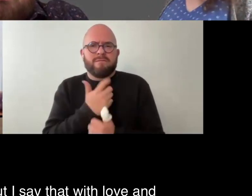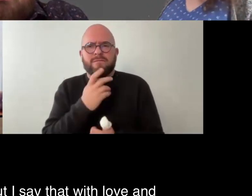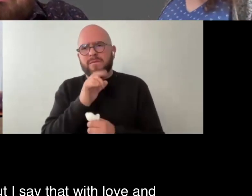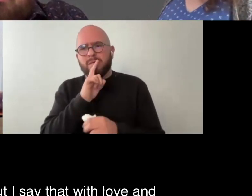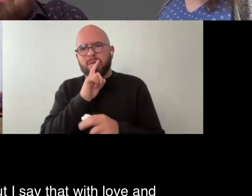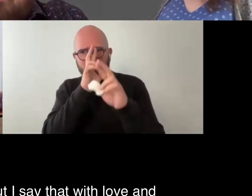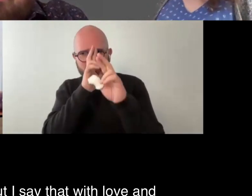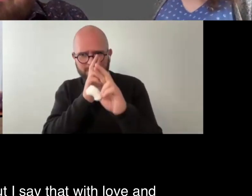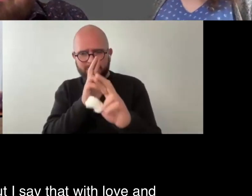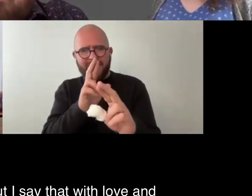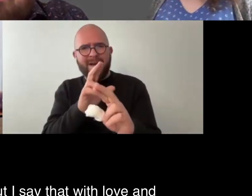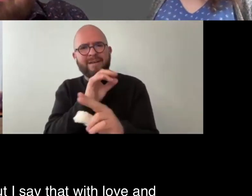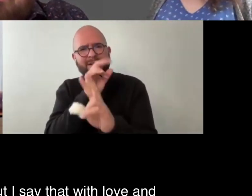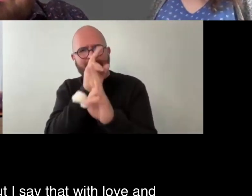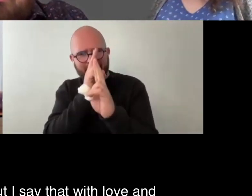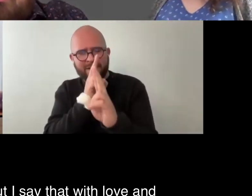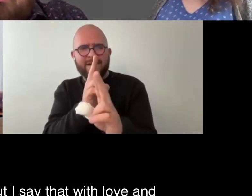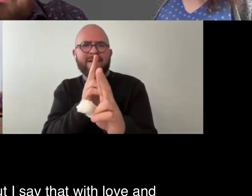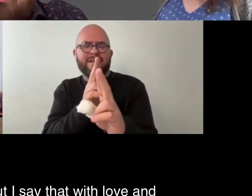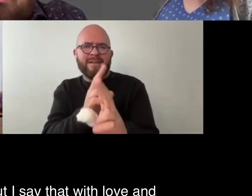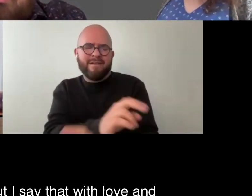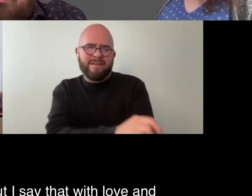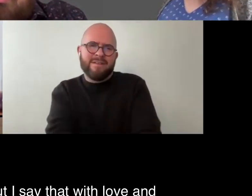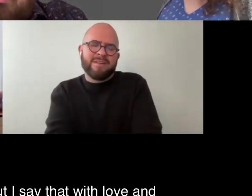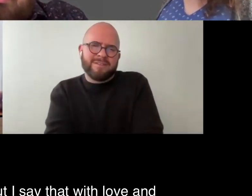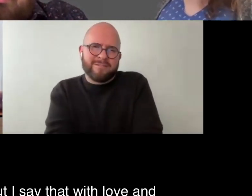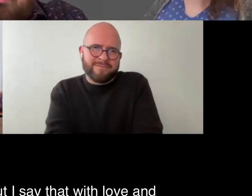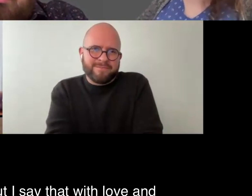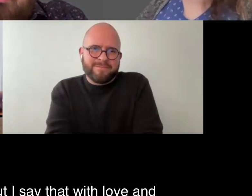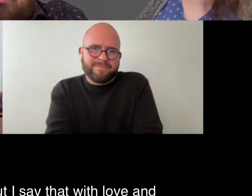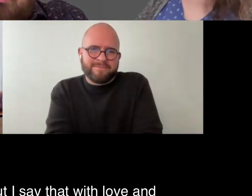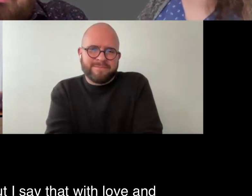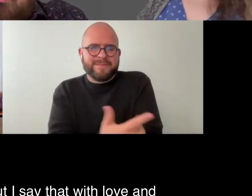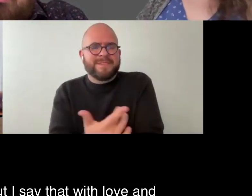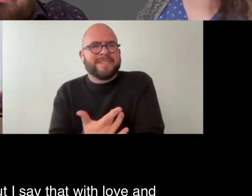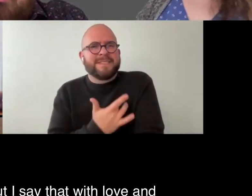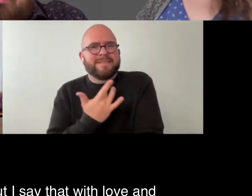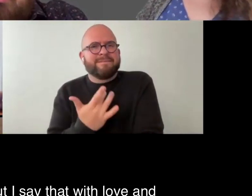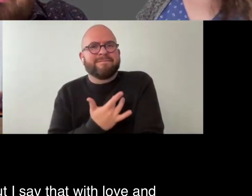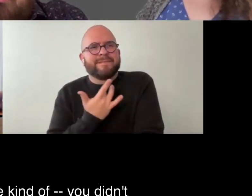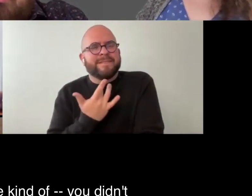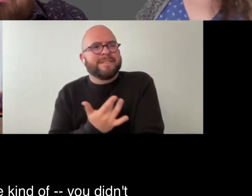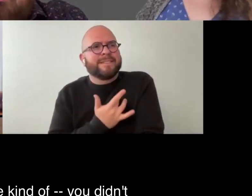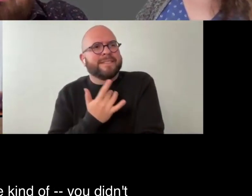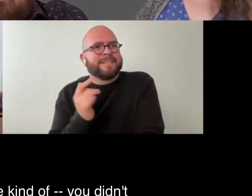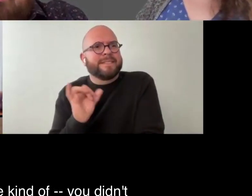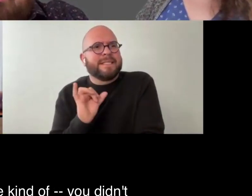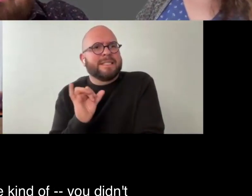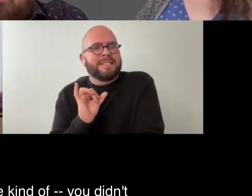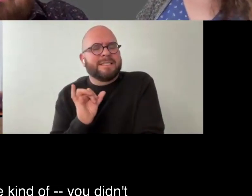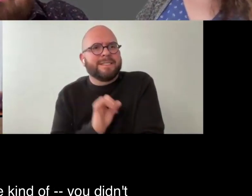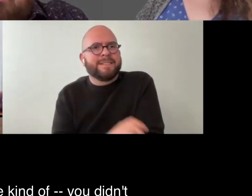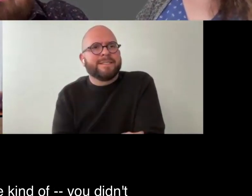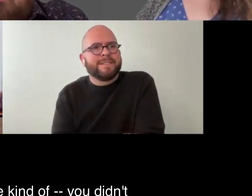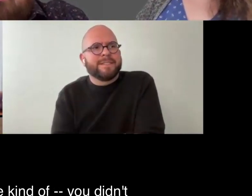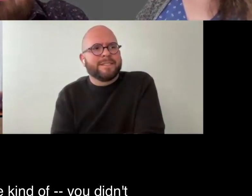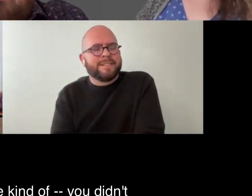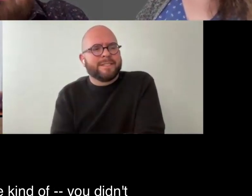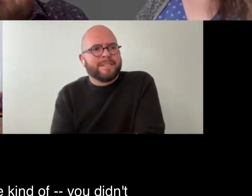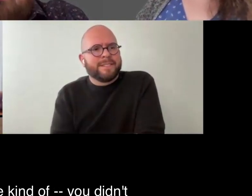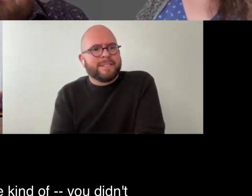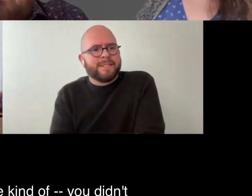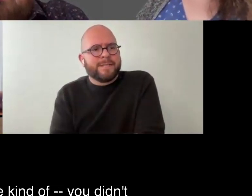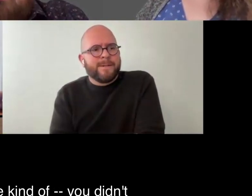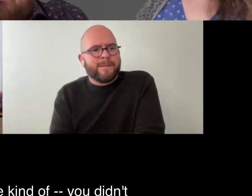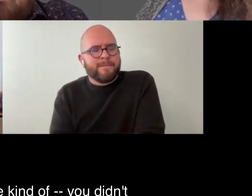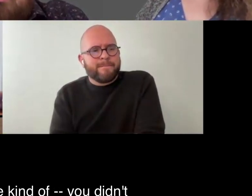respect and honor. And it feels so much to me that you've